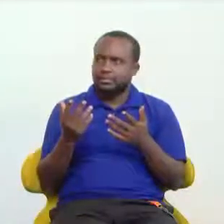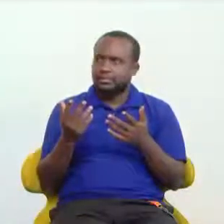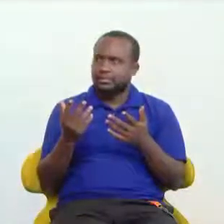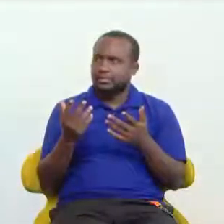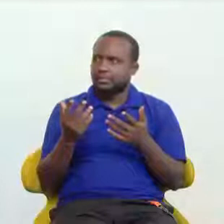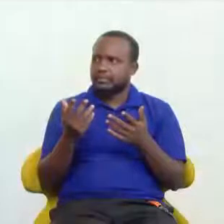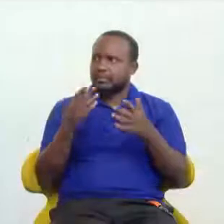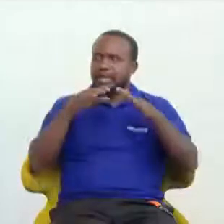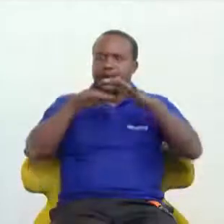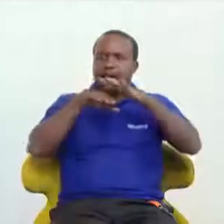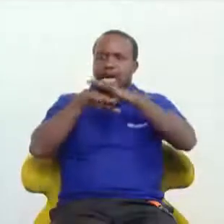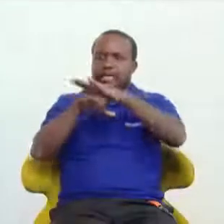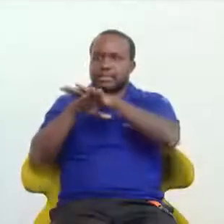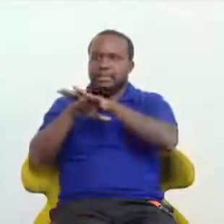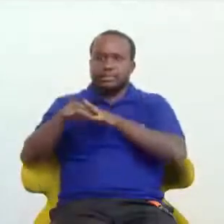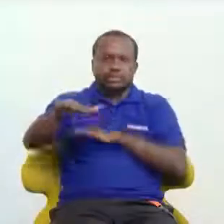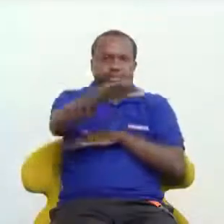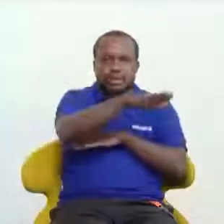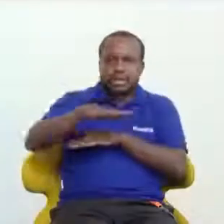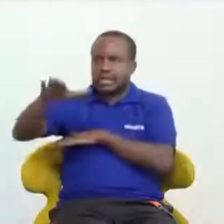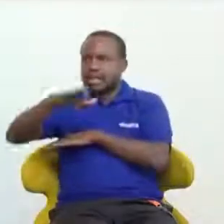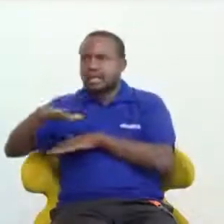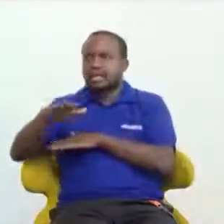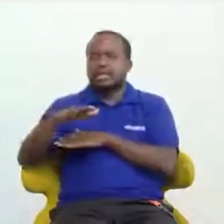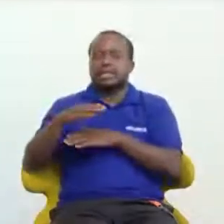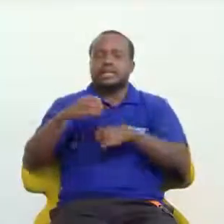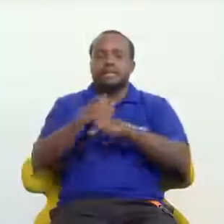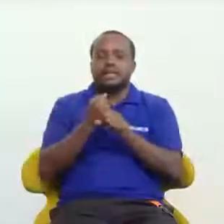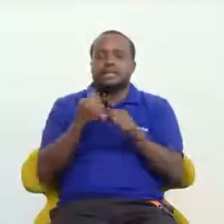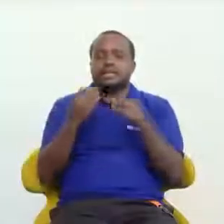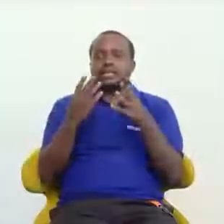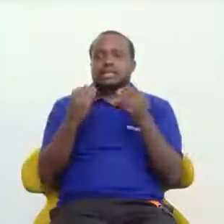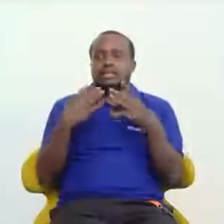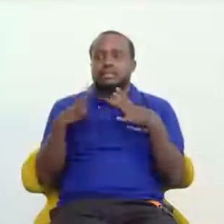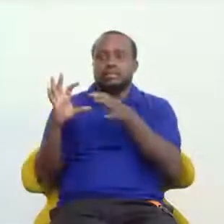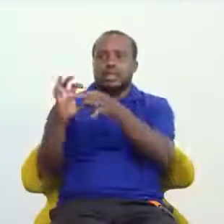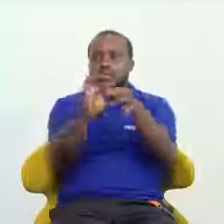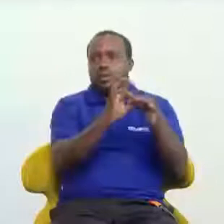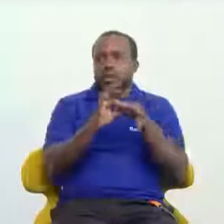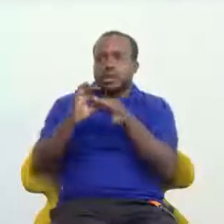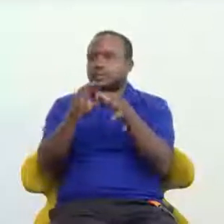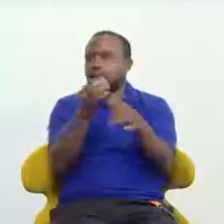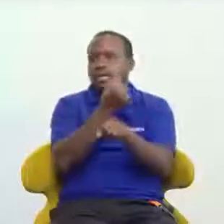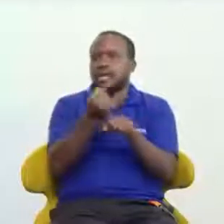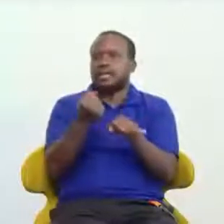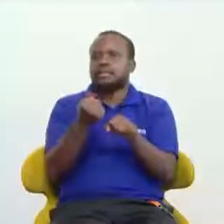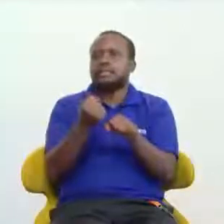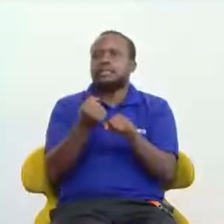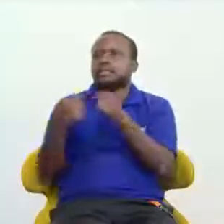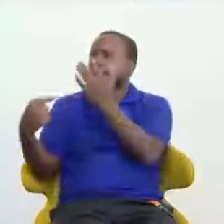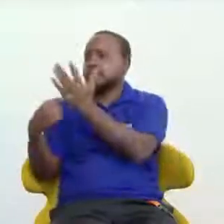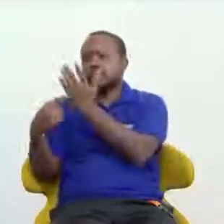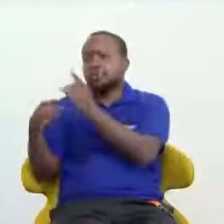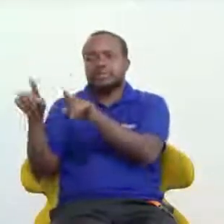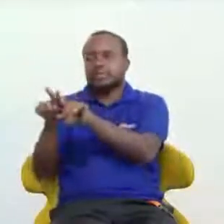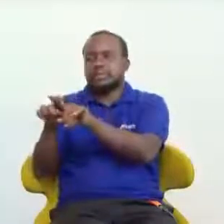access to physical space, making it easy for people to collaborate, is a whole lot harder than you think, and digital is not the same. What